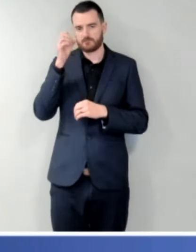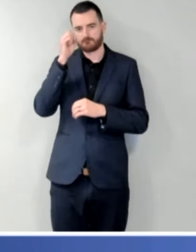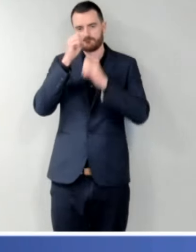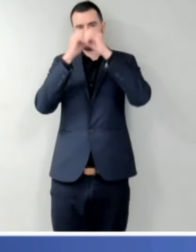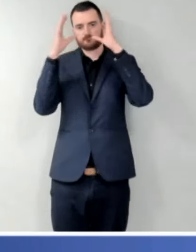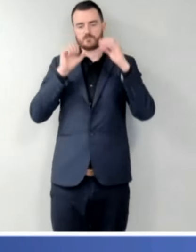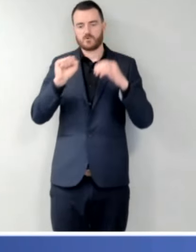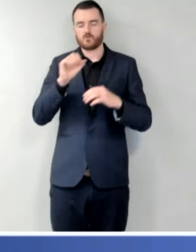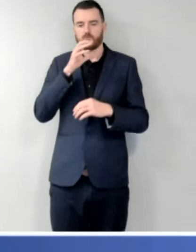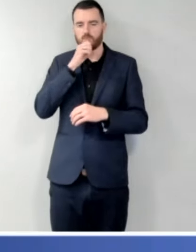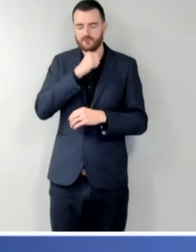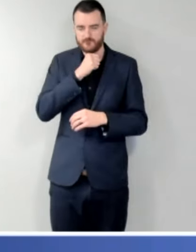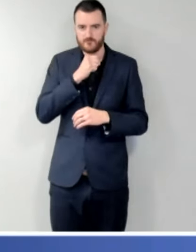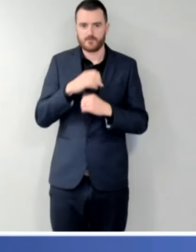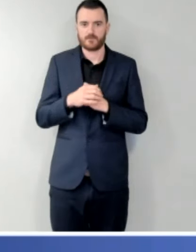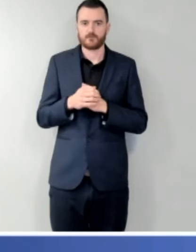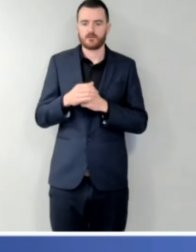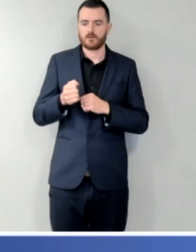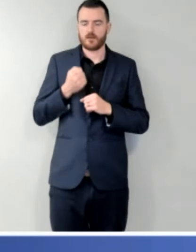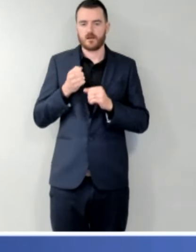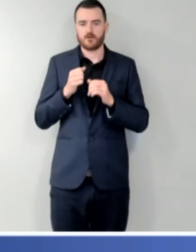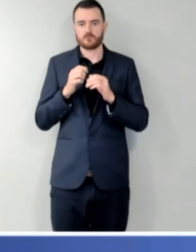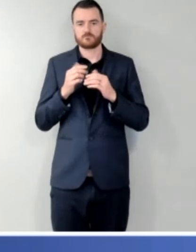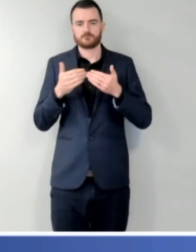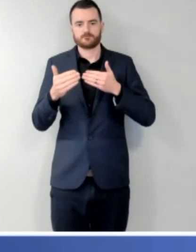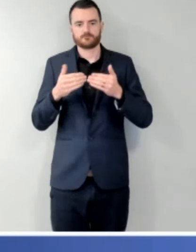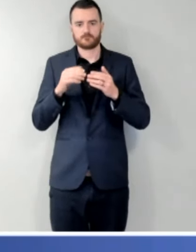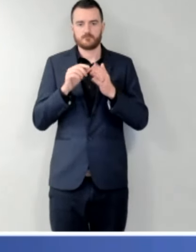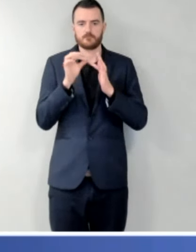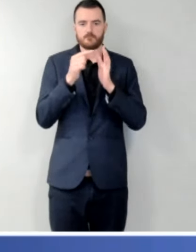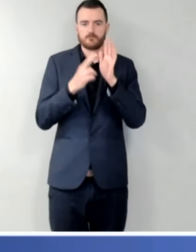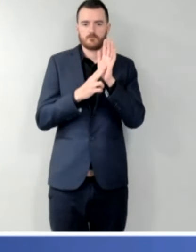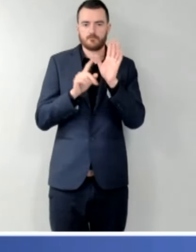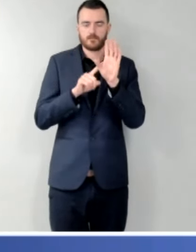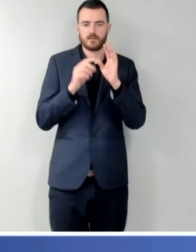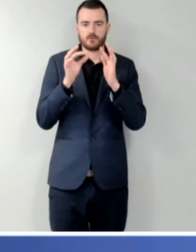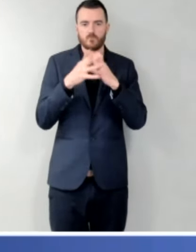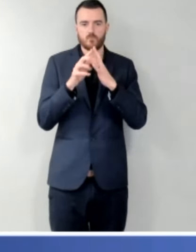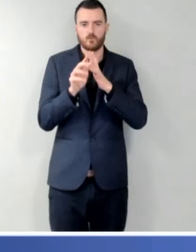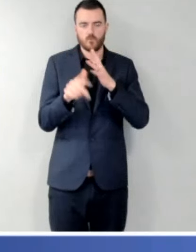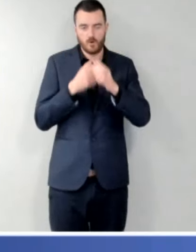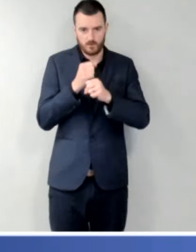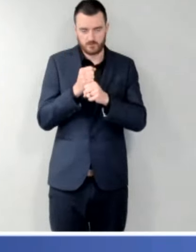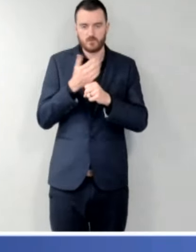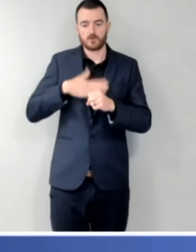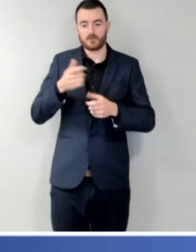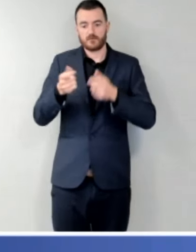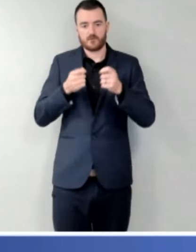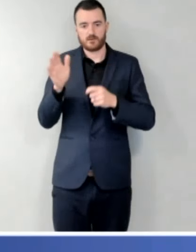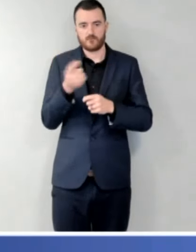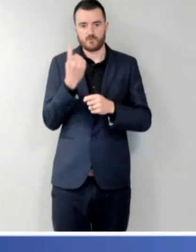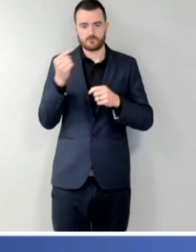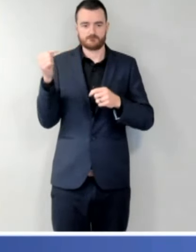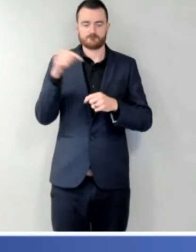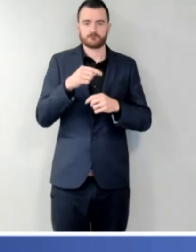Our host, the Minister for Foreign Affairs, Senator the Honourable Penny Wong, would now like to invite you all to have some morning tea with us in the